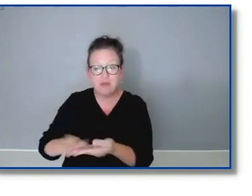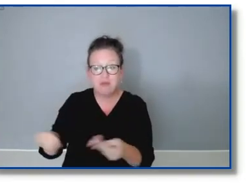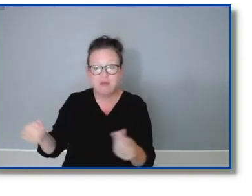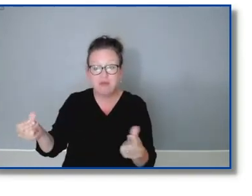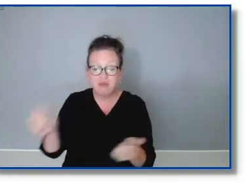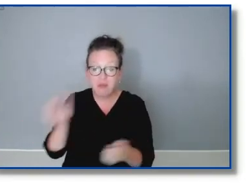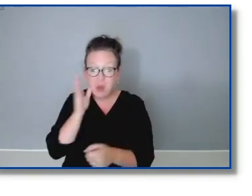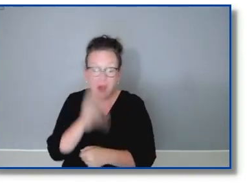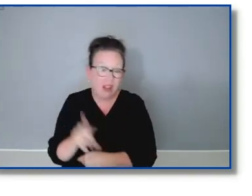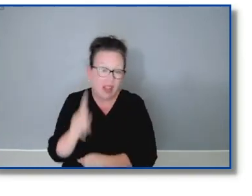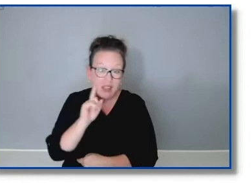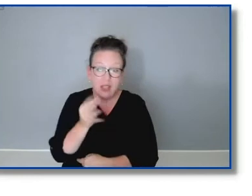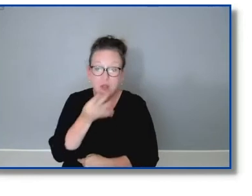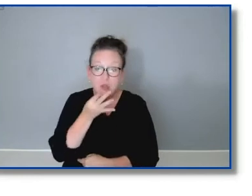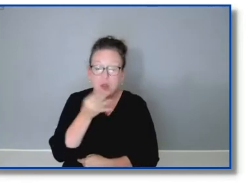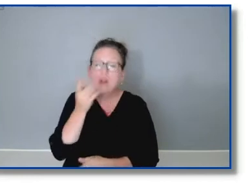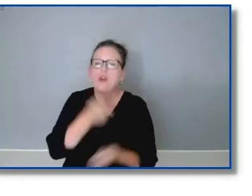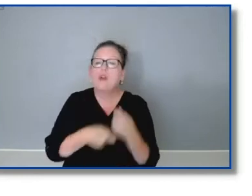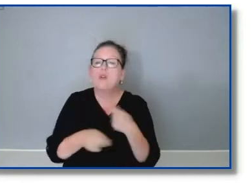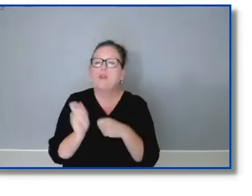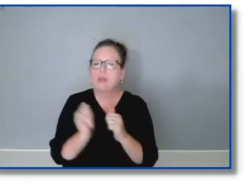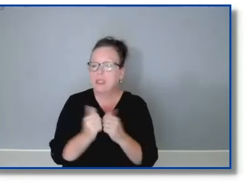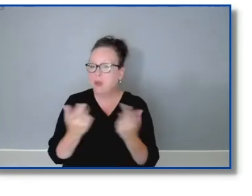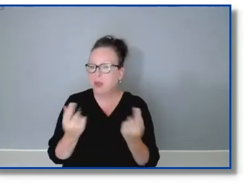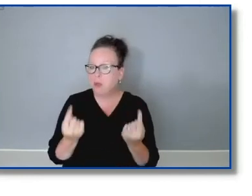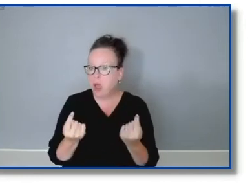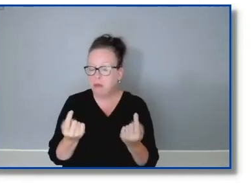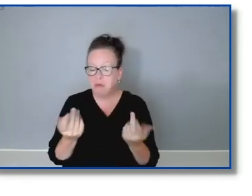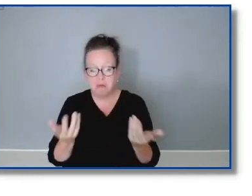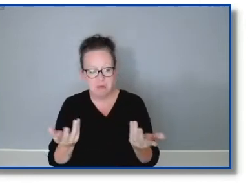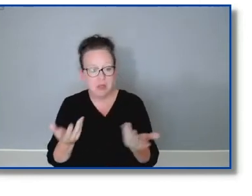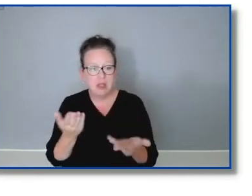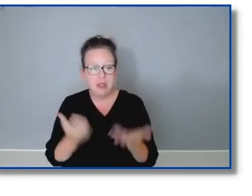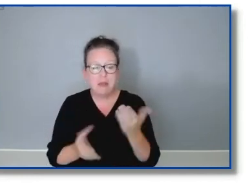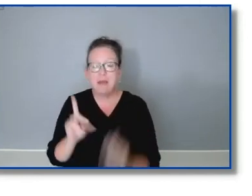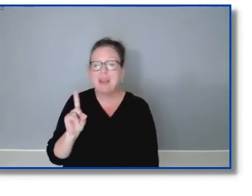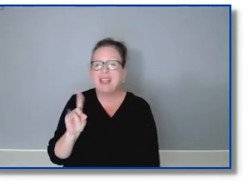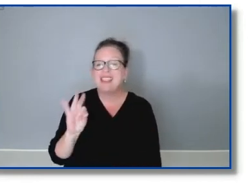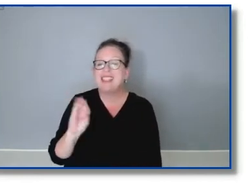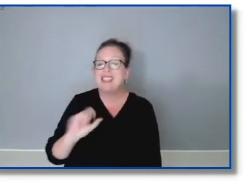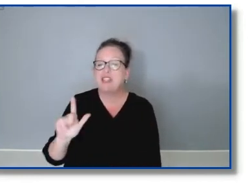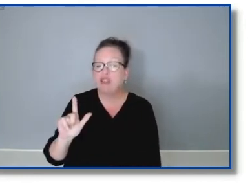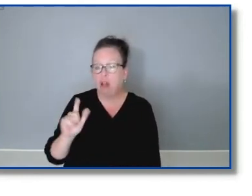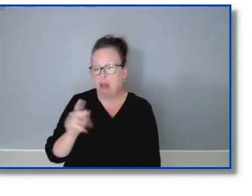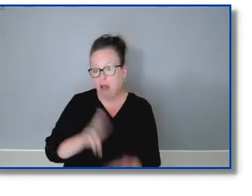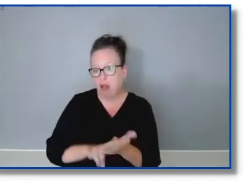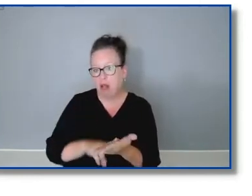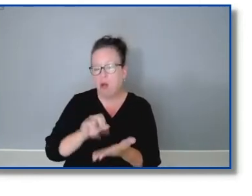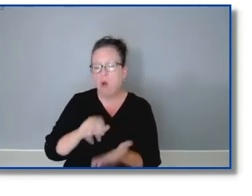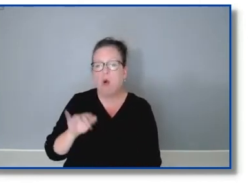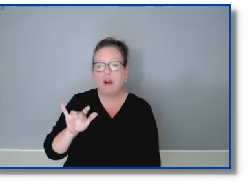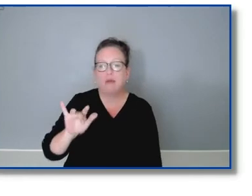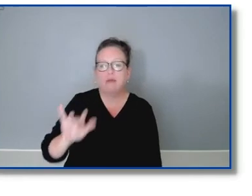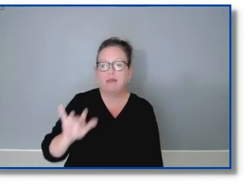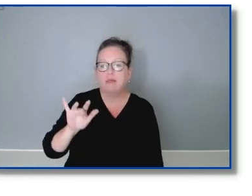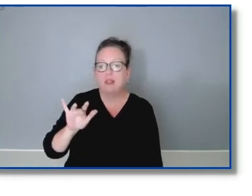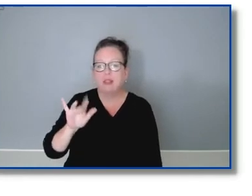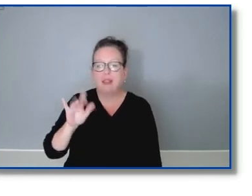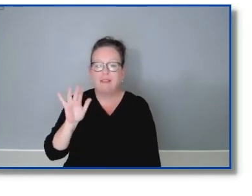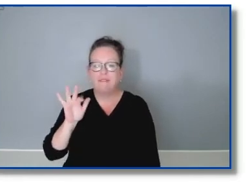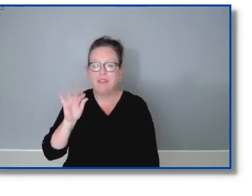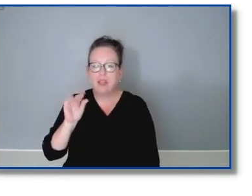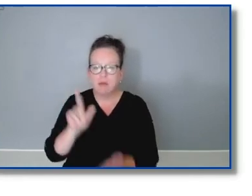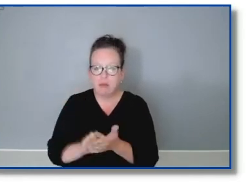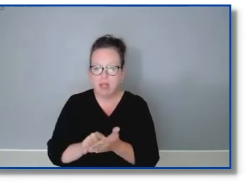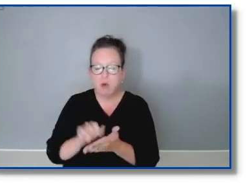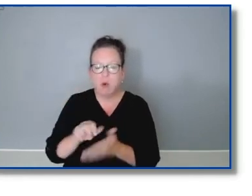very soon it will be replaced by maybe just digital signatures, or fingerprinting, or iris scanning, or